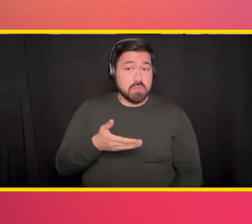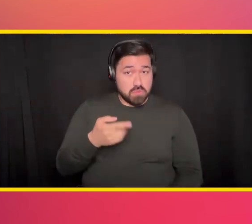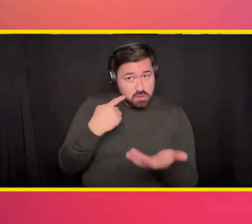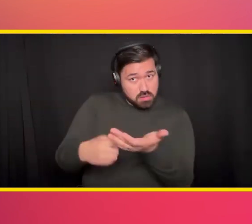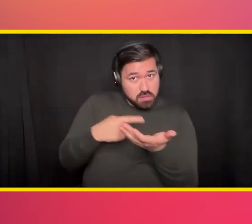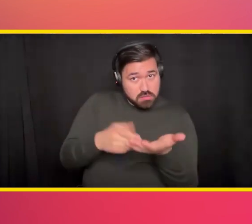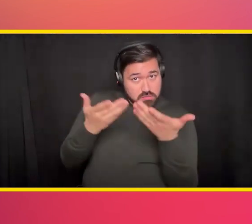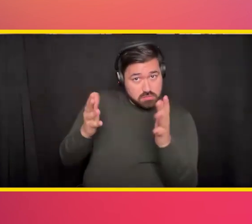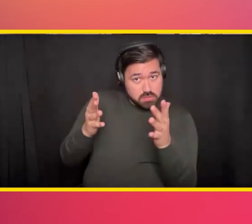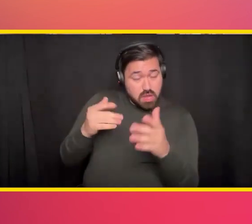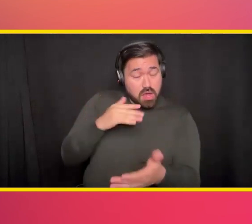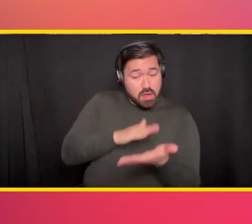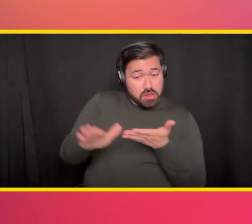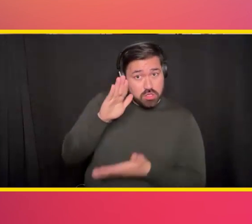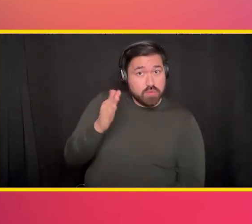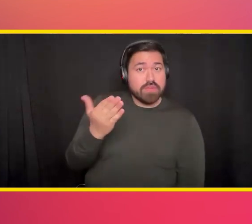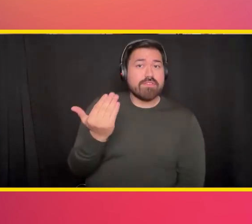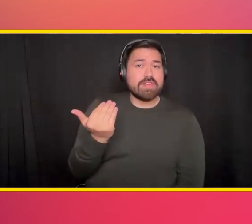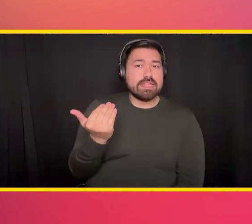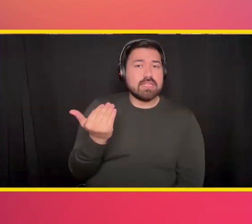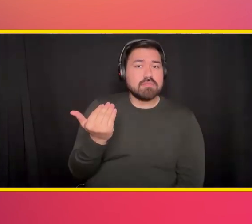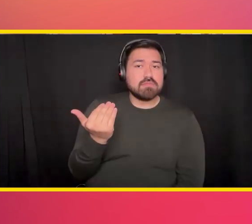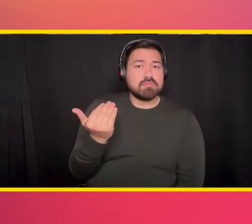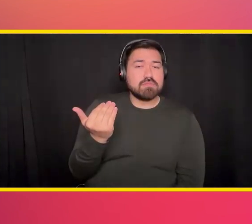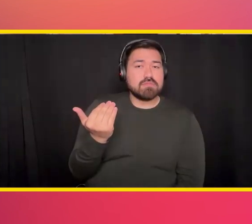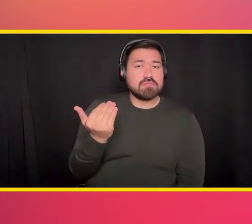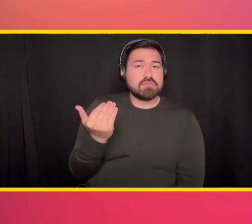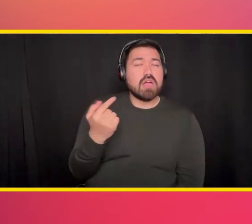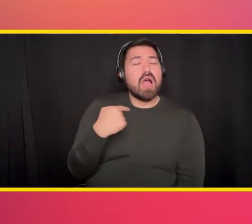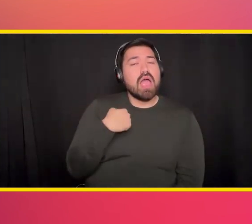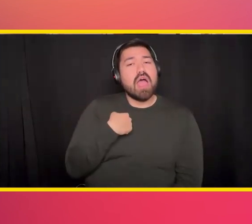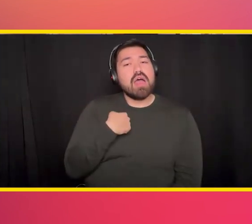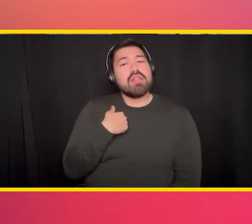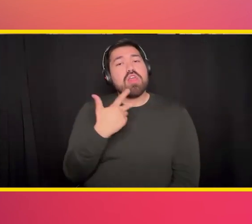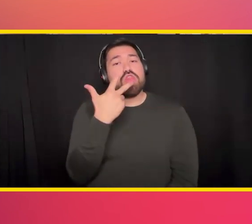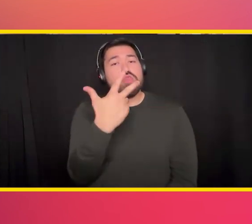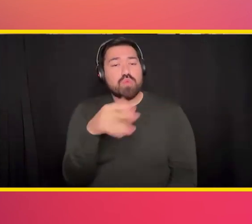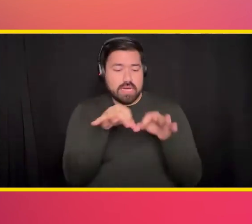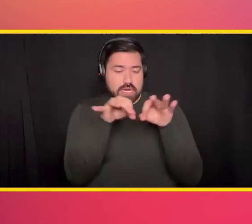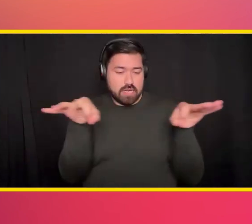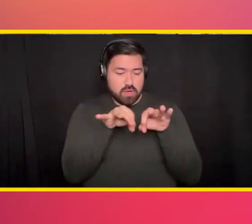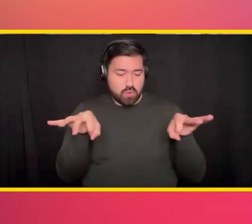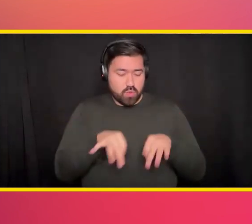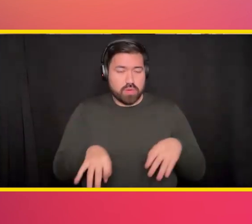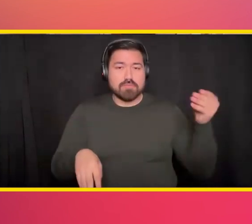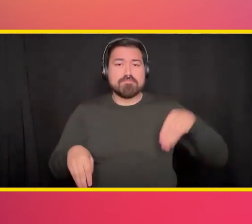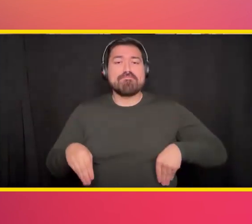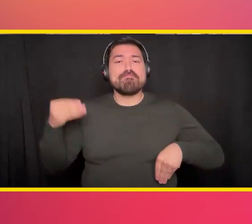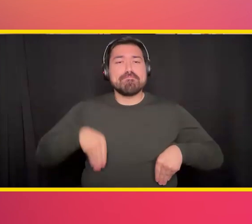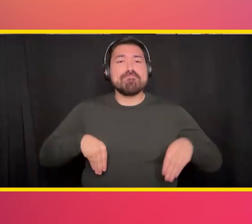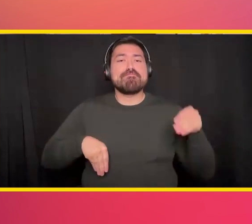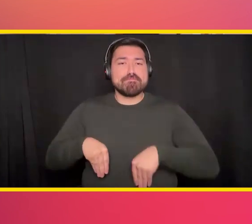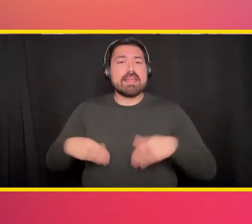right? I started college when I was 15. I had 3 degrees under my belt by the time I was